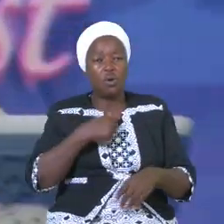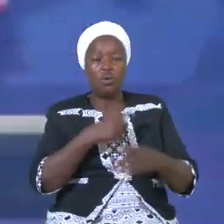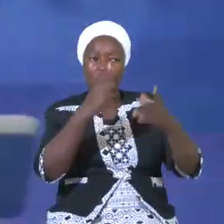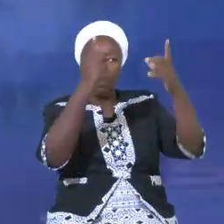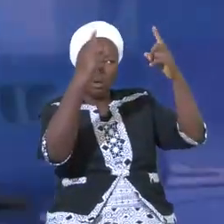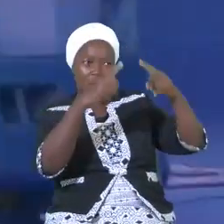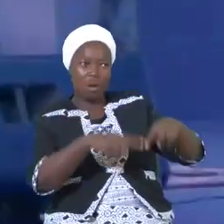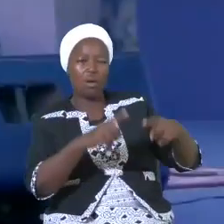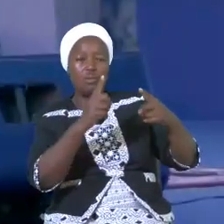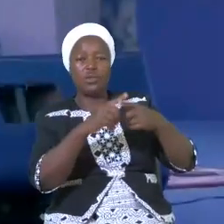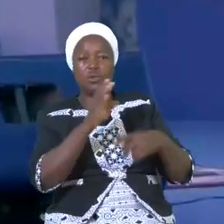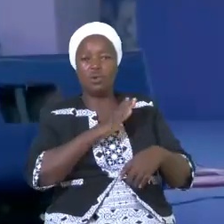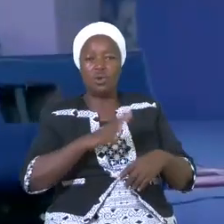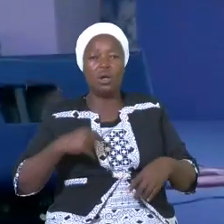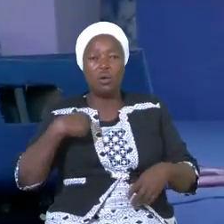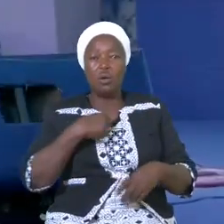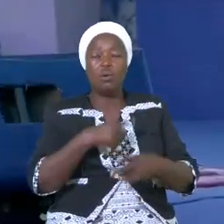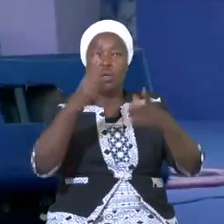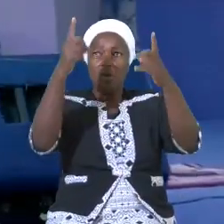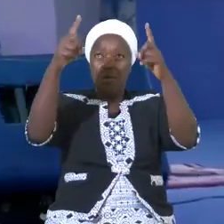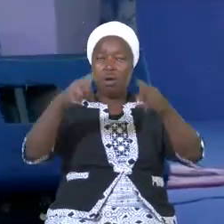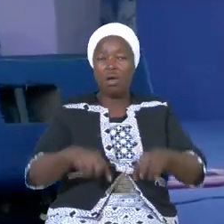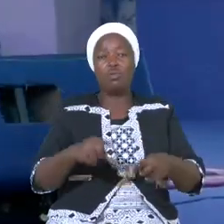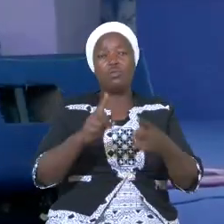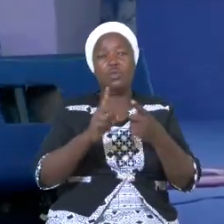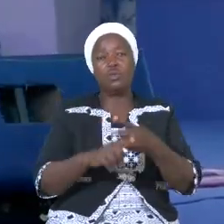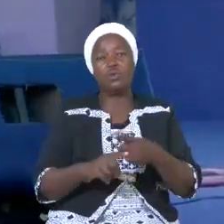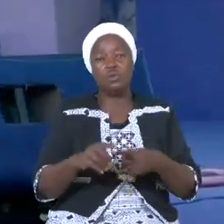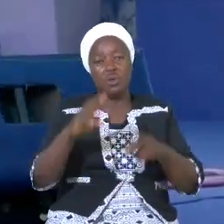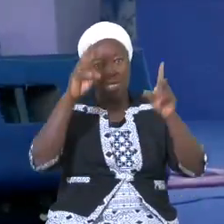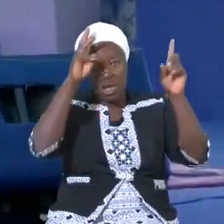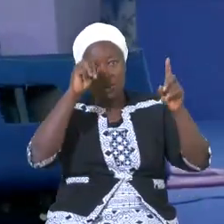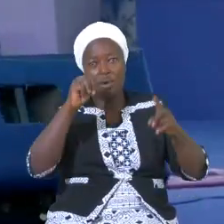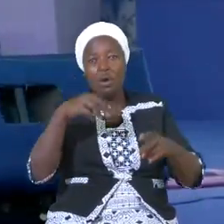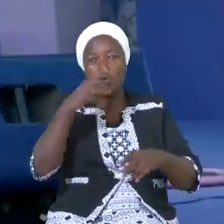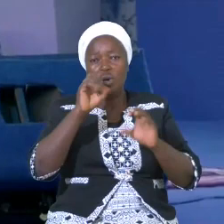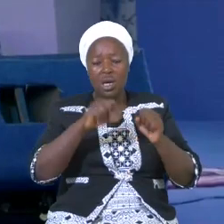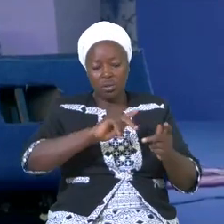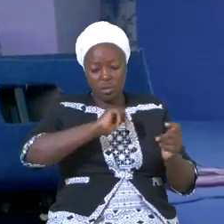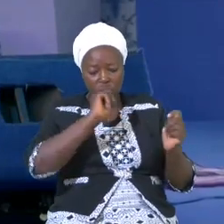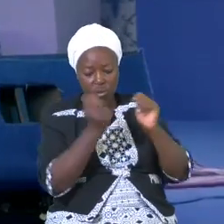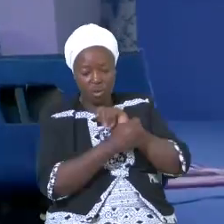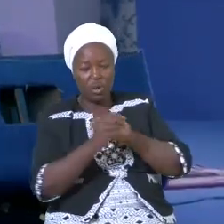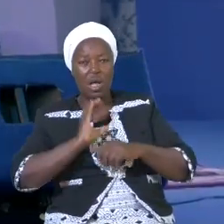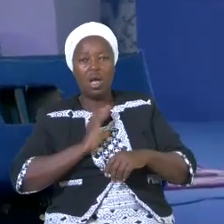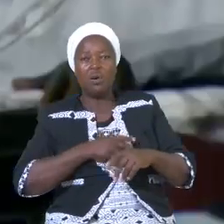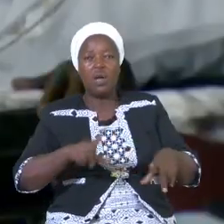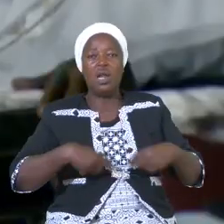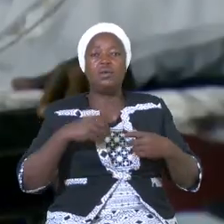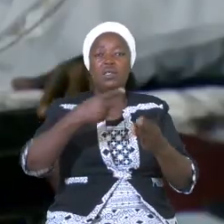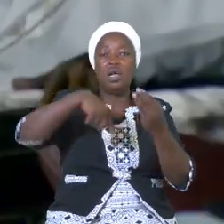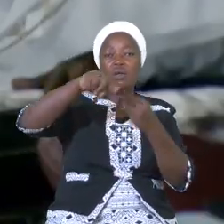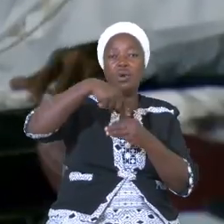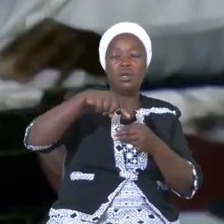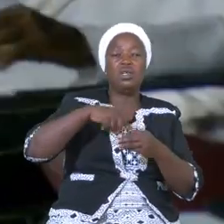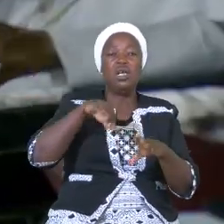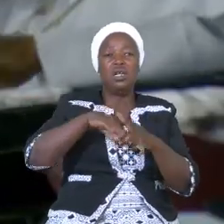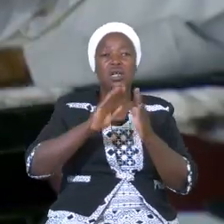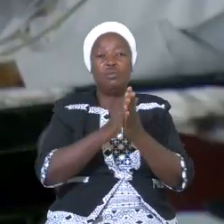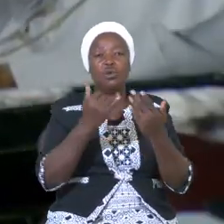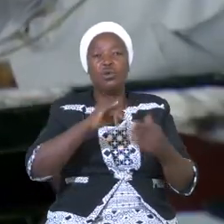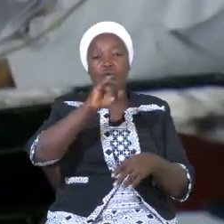welcome to him who can turn our lives around in john chapter 6 verse